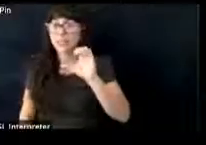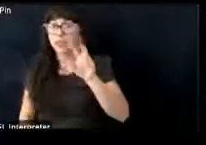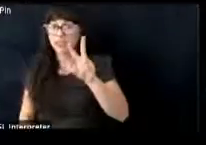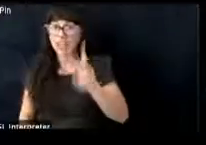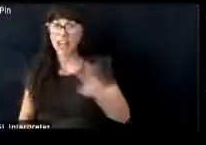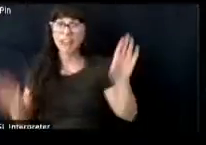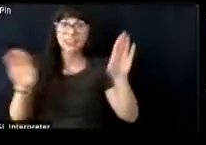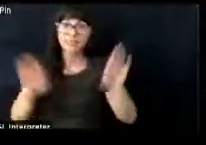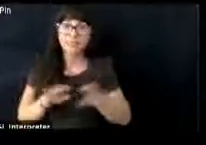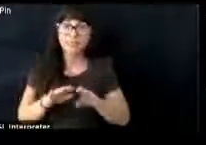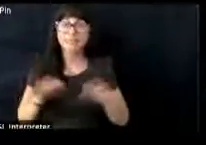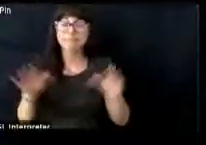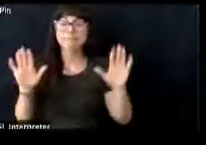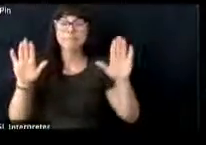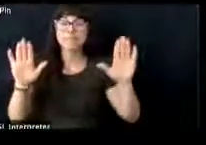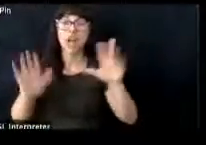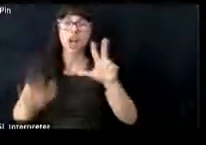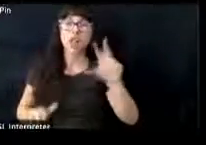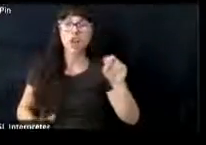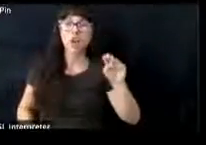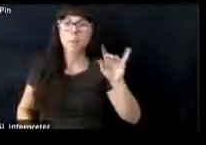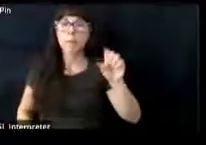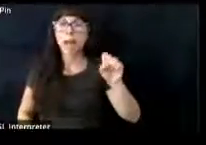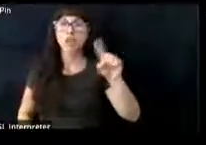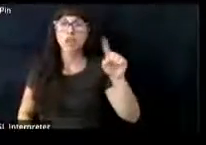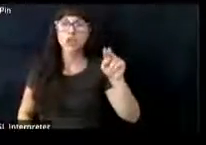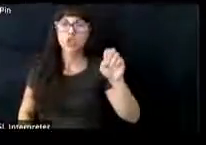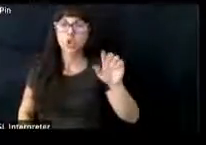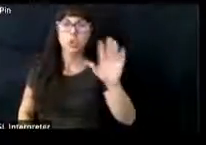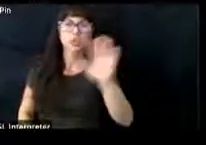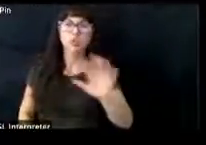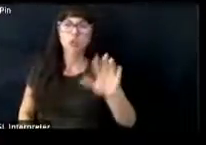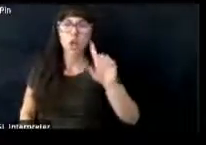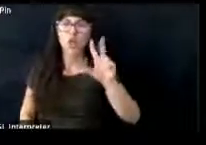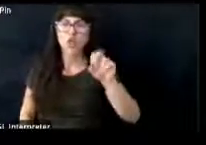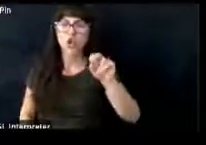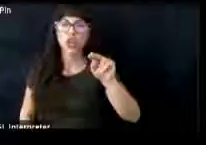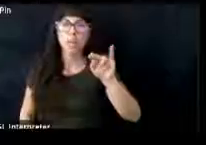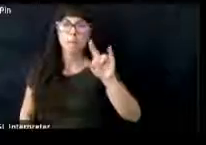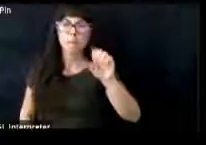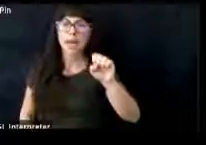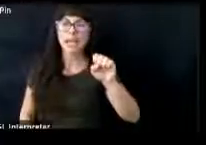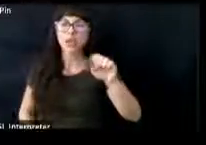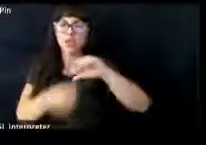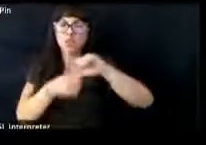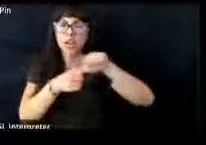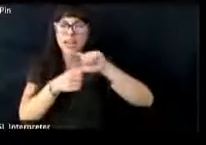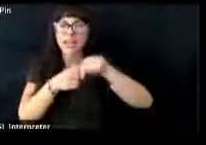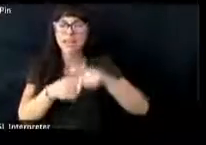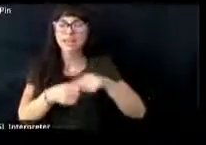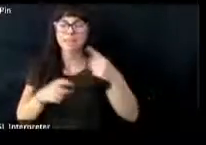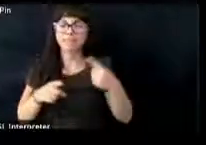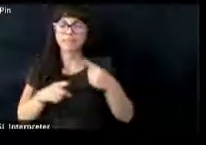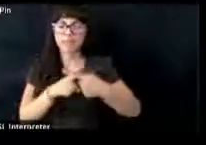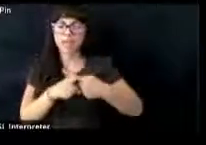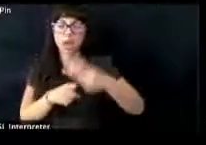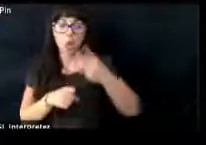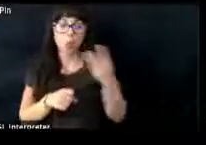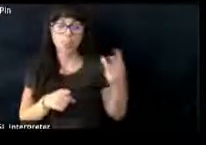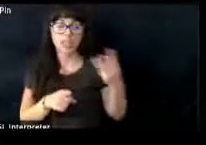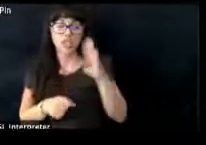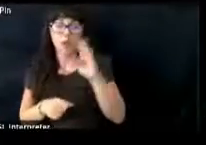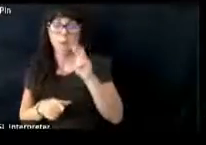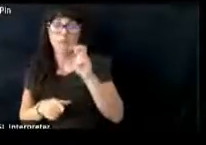what is known as the 30-mile zone, an estimated 30-mile radius from the intersection of Western and Beverly Boulevards and North